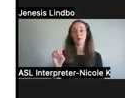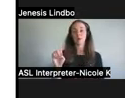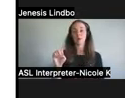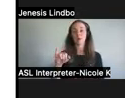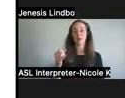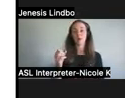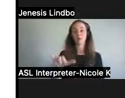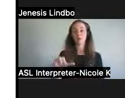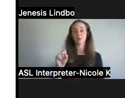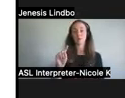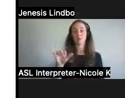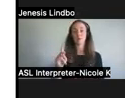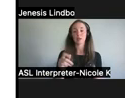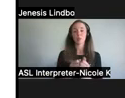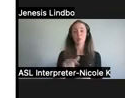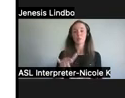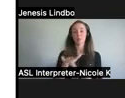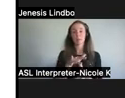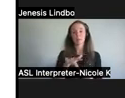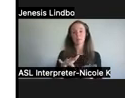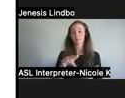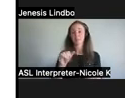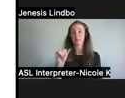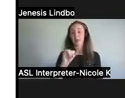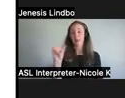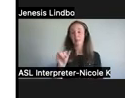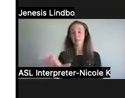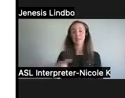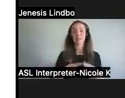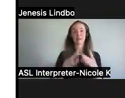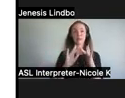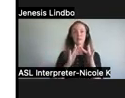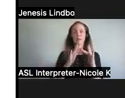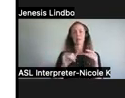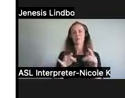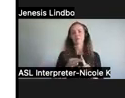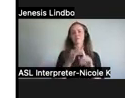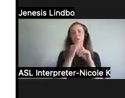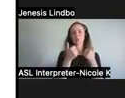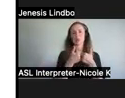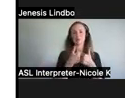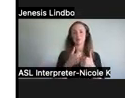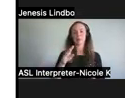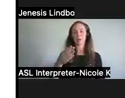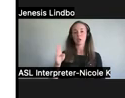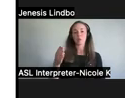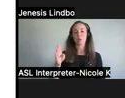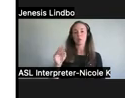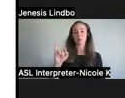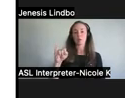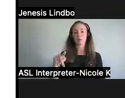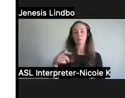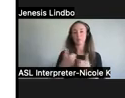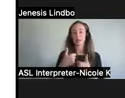bought off Amazon or online, or they can be purchased through specialty gaming sites like Blue Chip Gaming. These are just